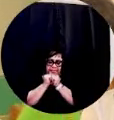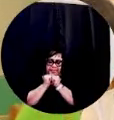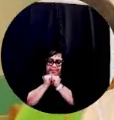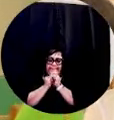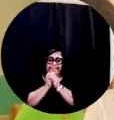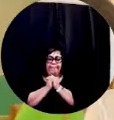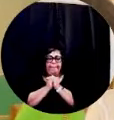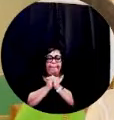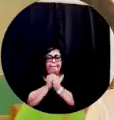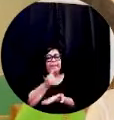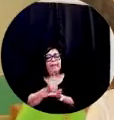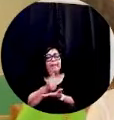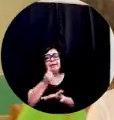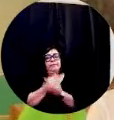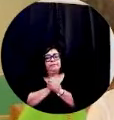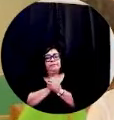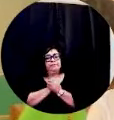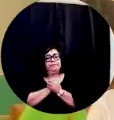Amen.